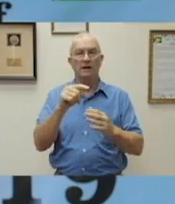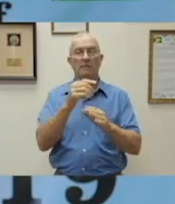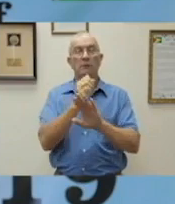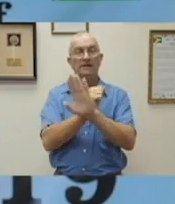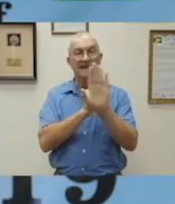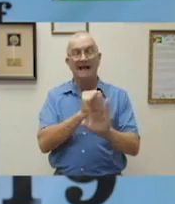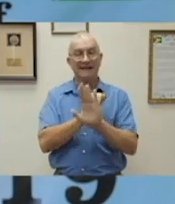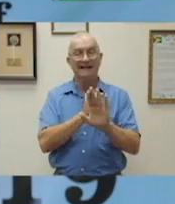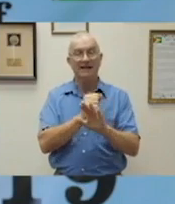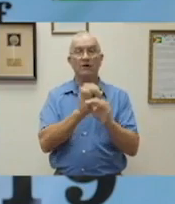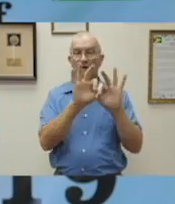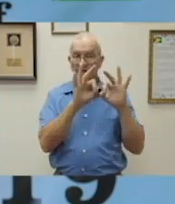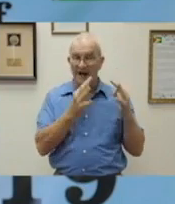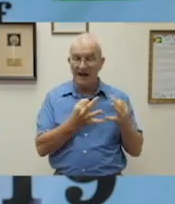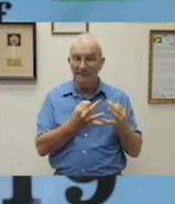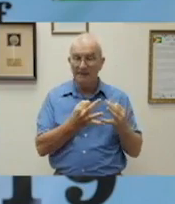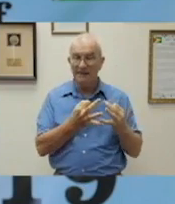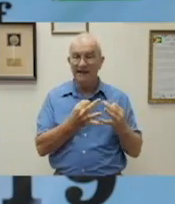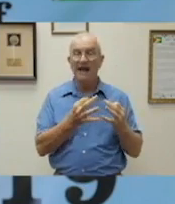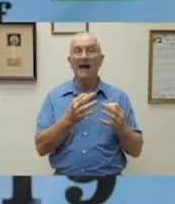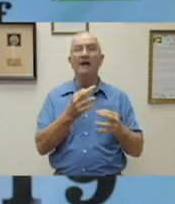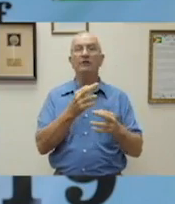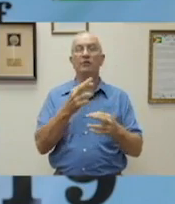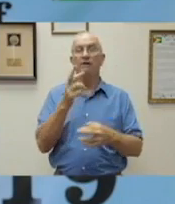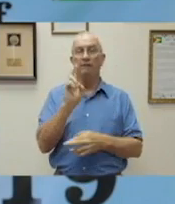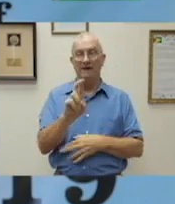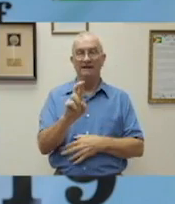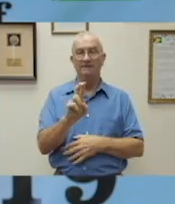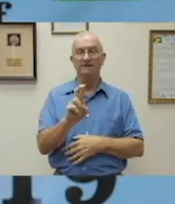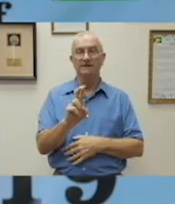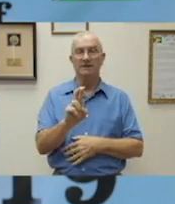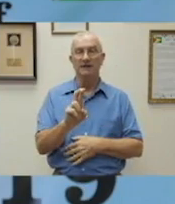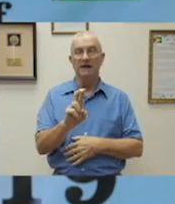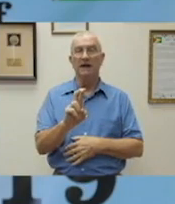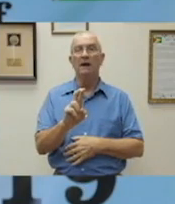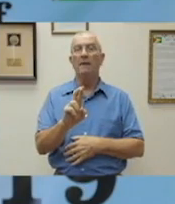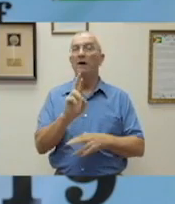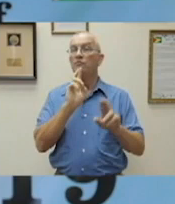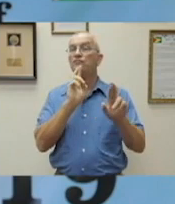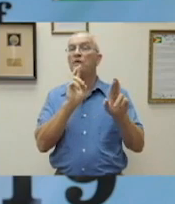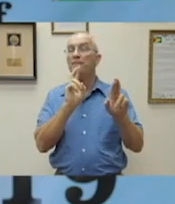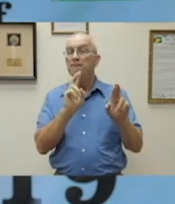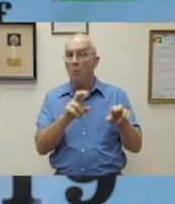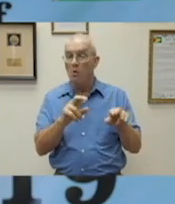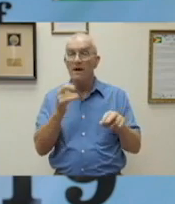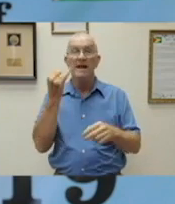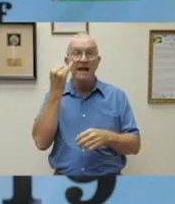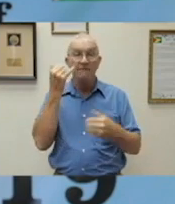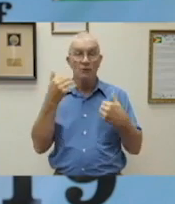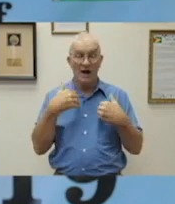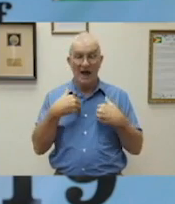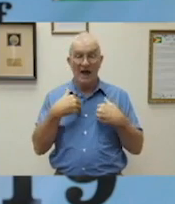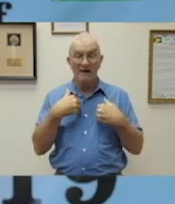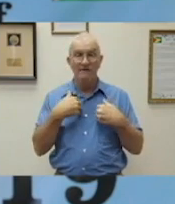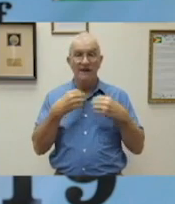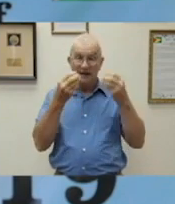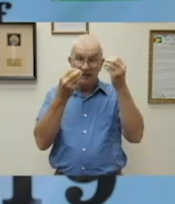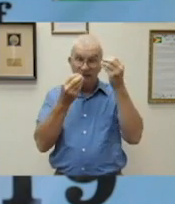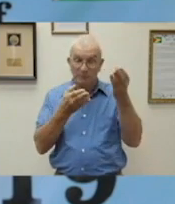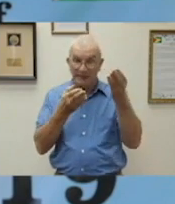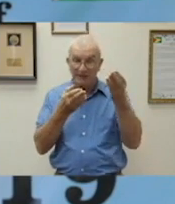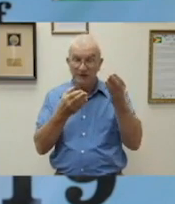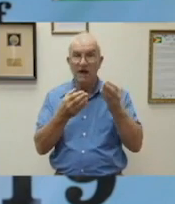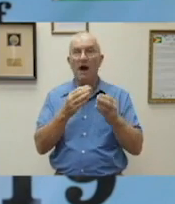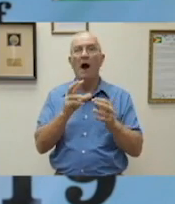protect your family and your friends. Please report if you have information on